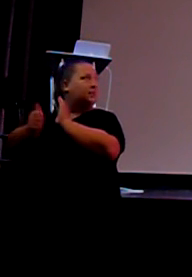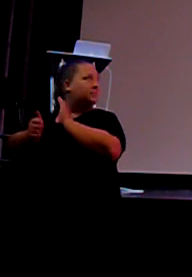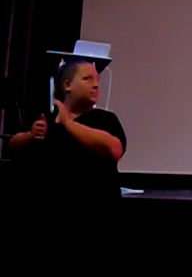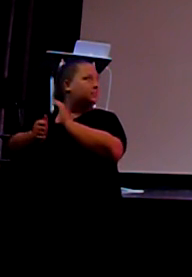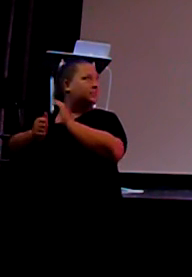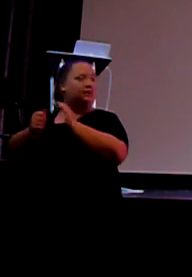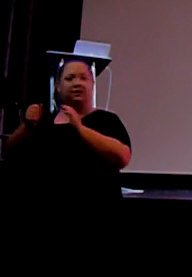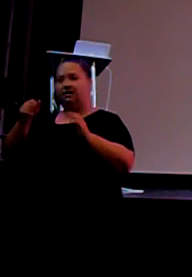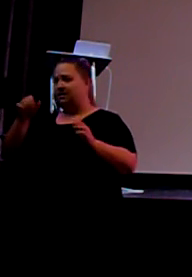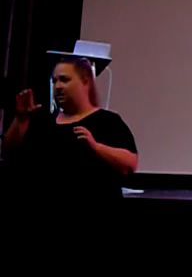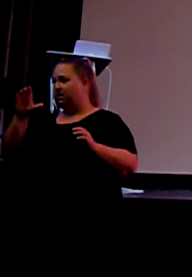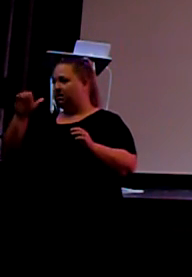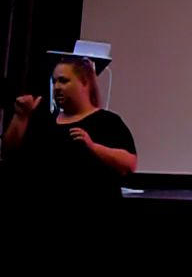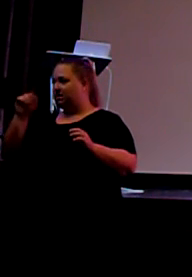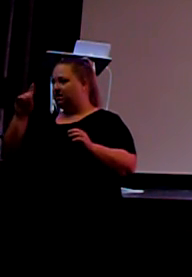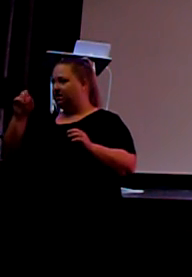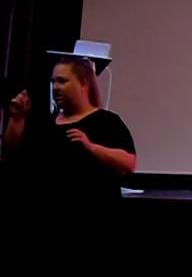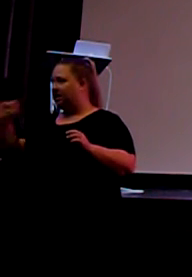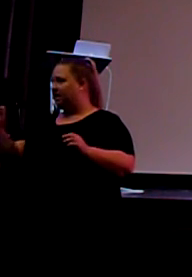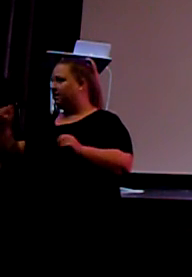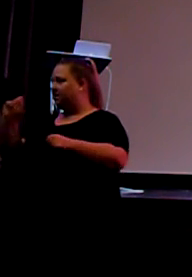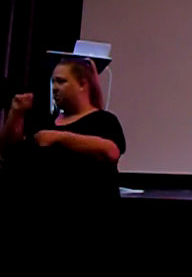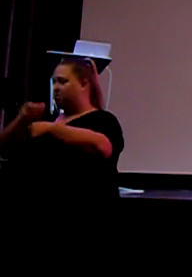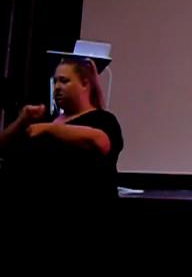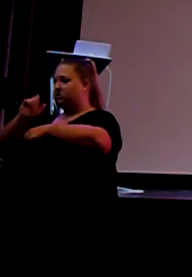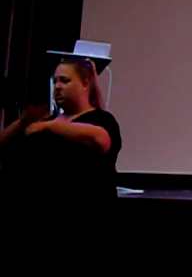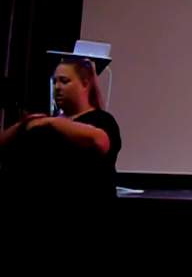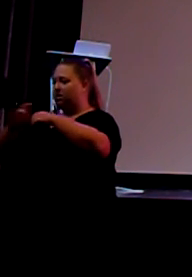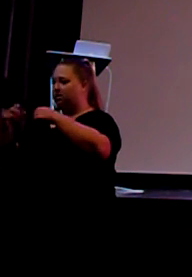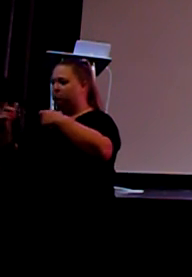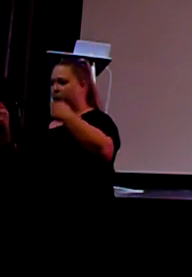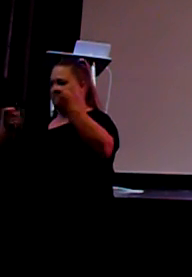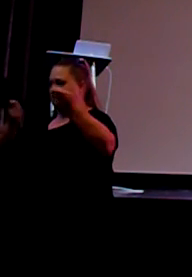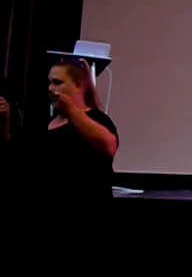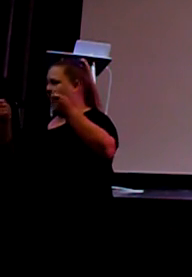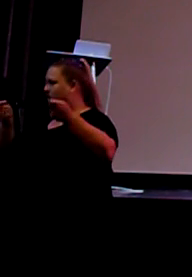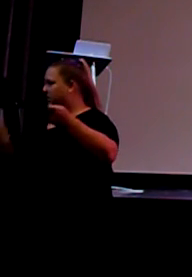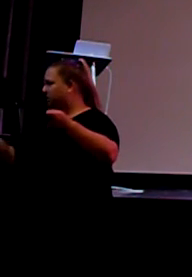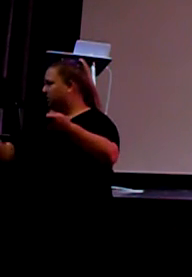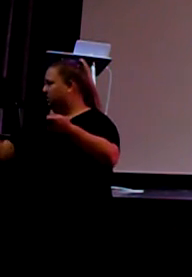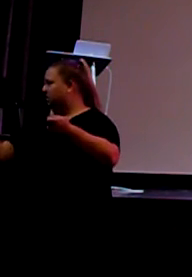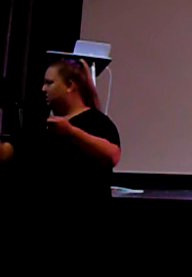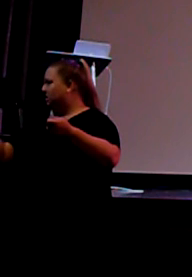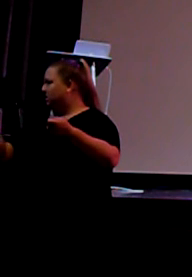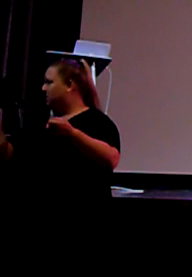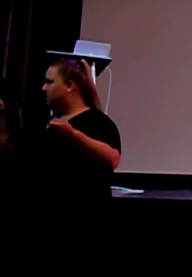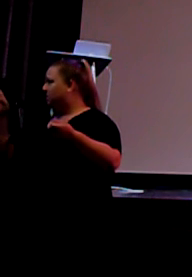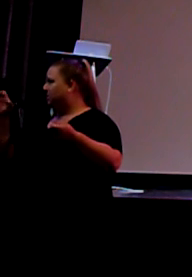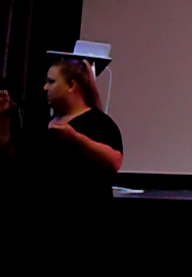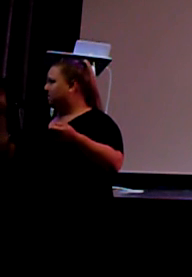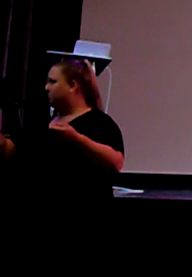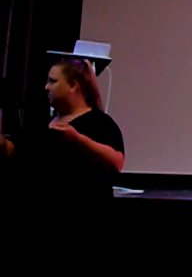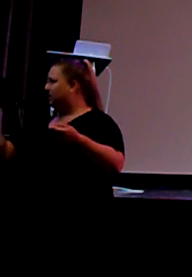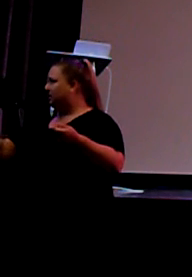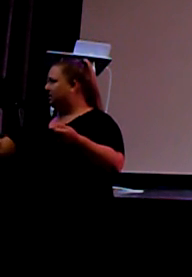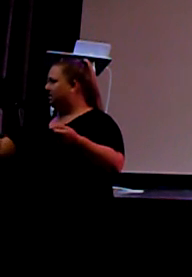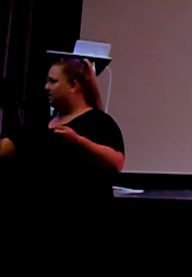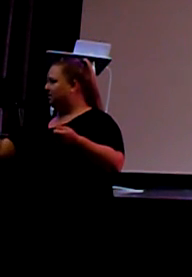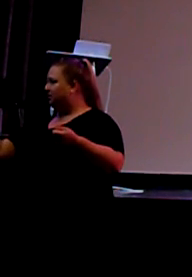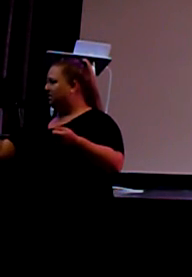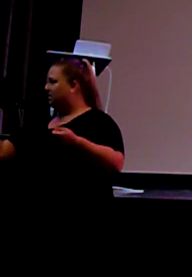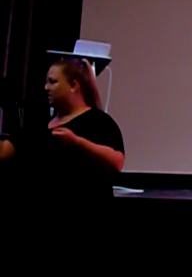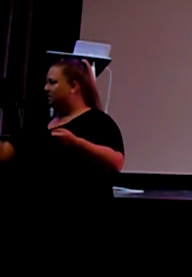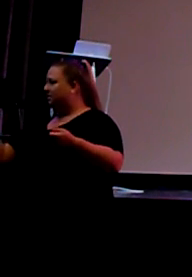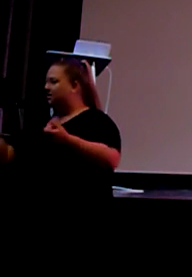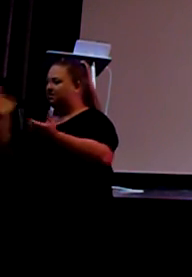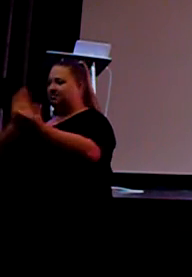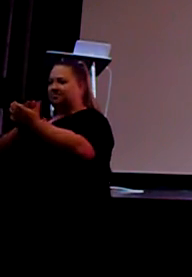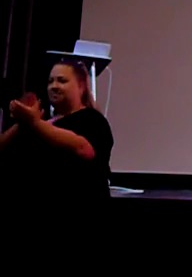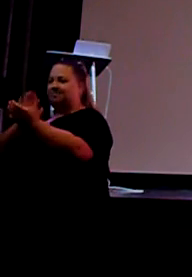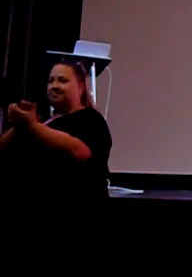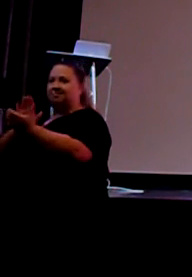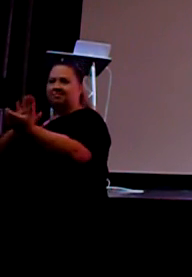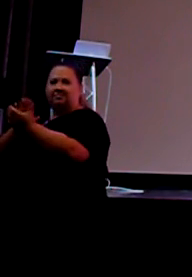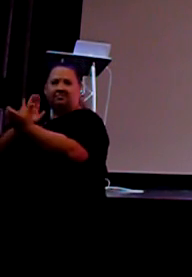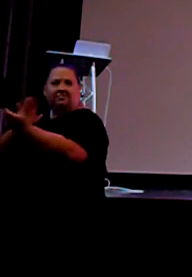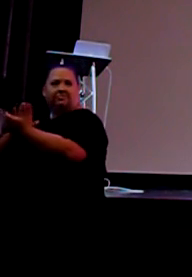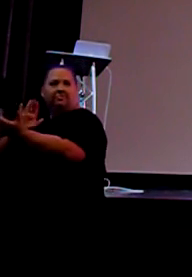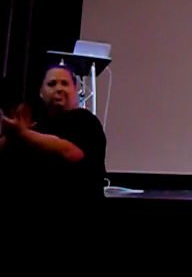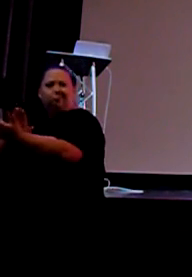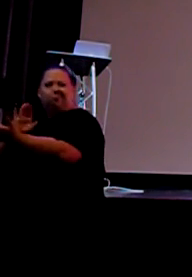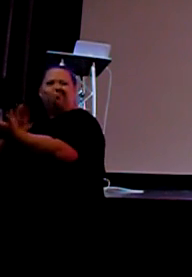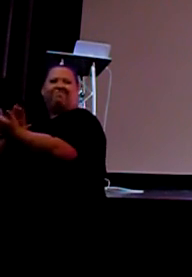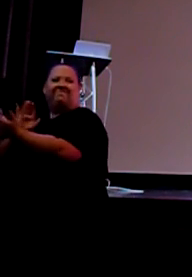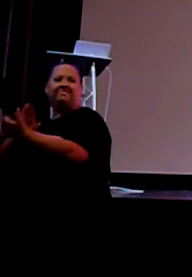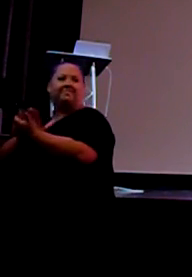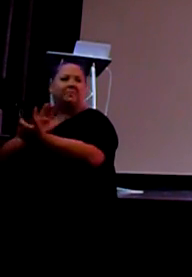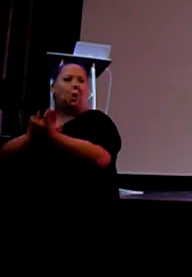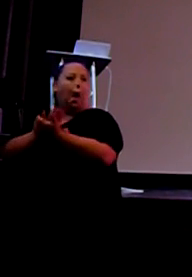Cadet that works up on the bridge, and he's over here, and his name is Ben, and he's the man behind the